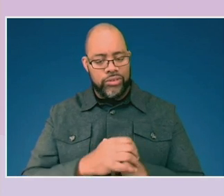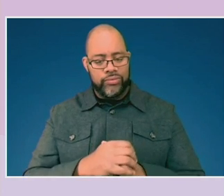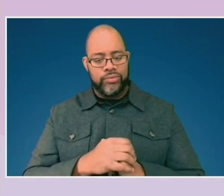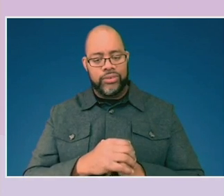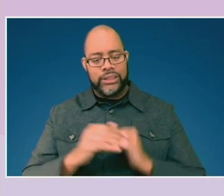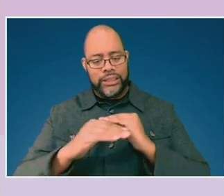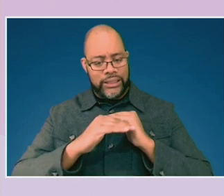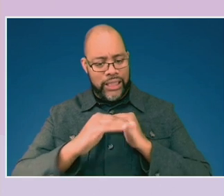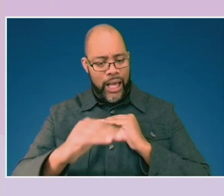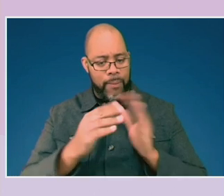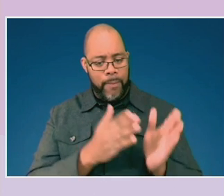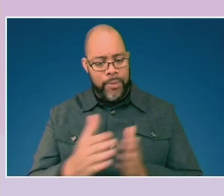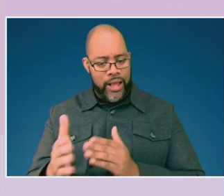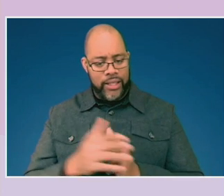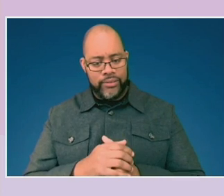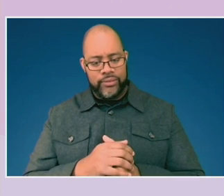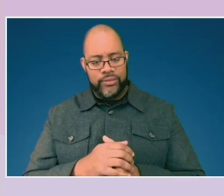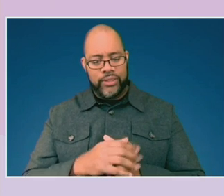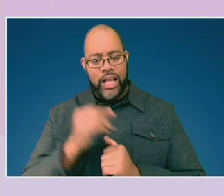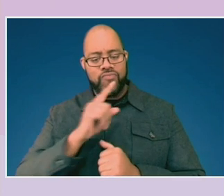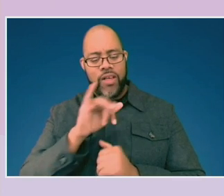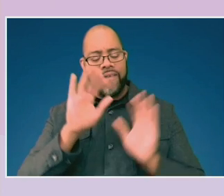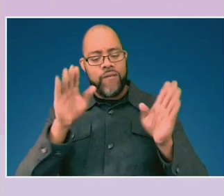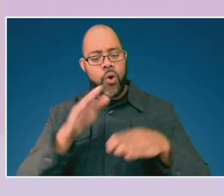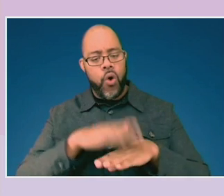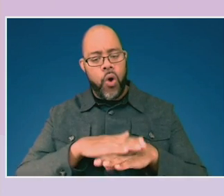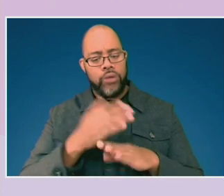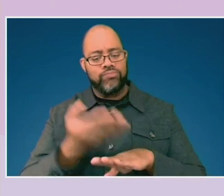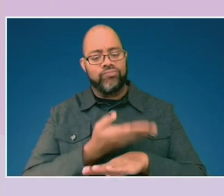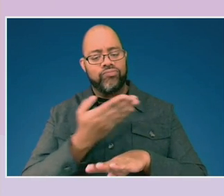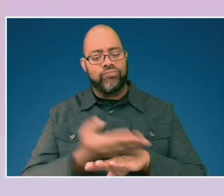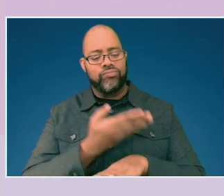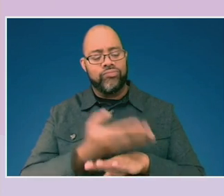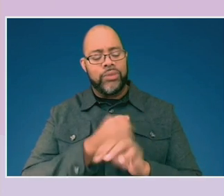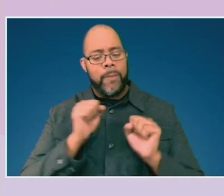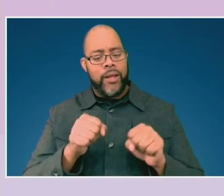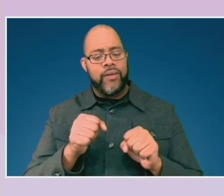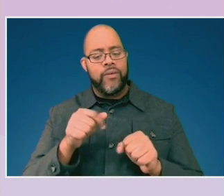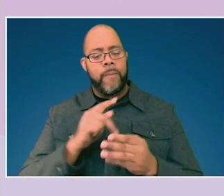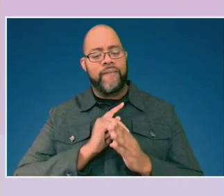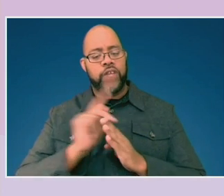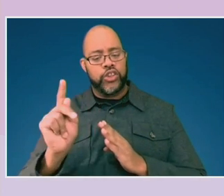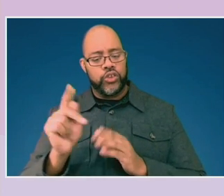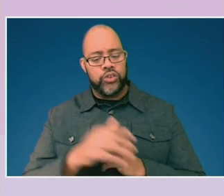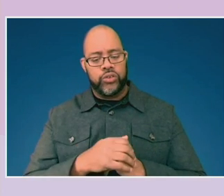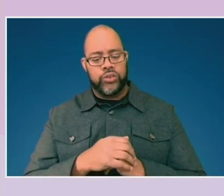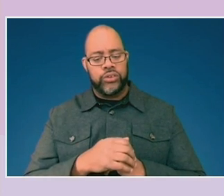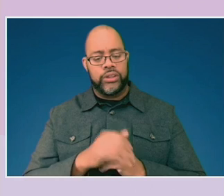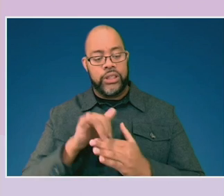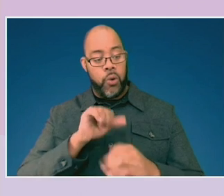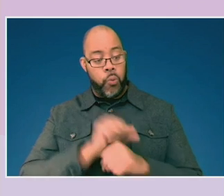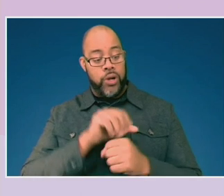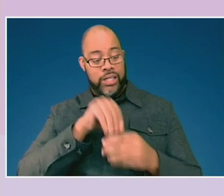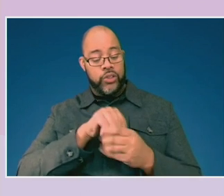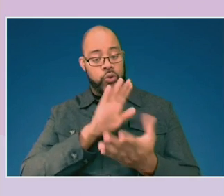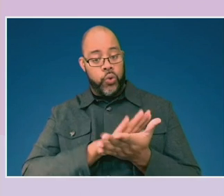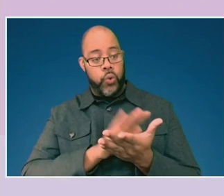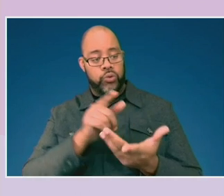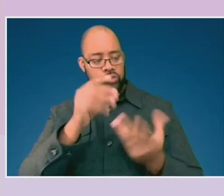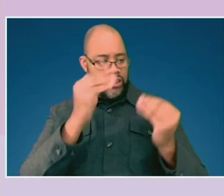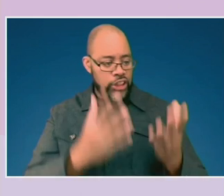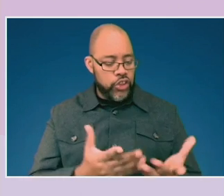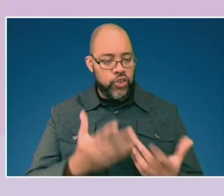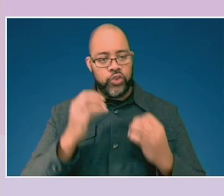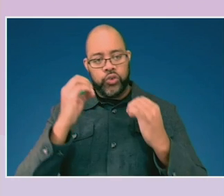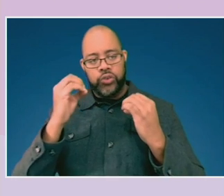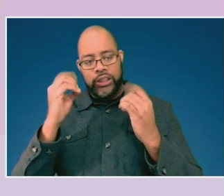sustainability planning, and really focus on enhancing the capacity of professionals that work within the schools, like your teachers, your